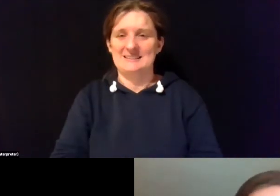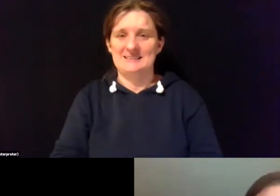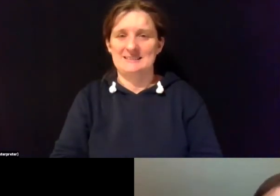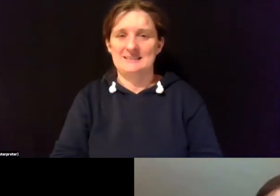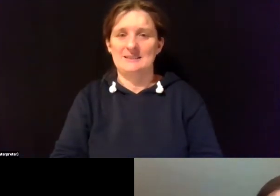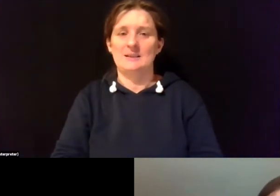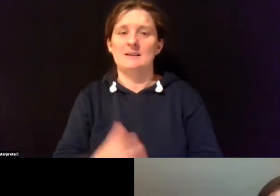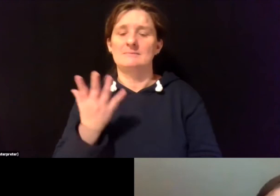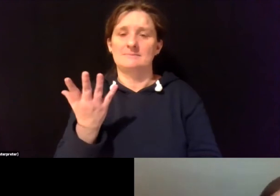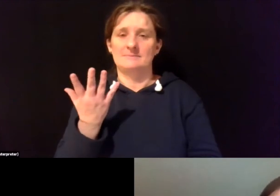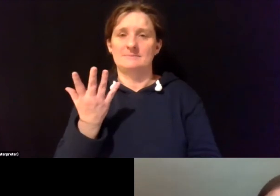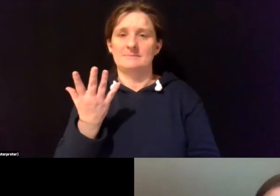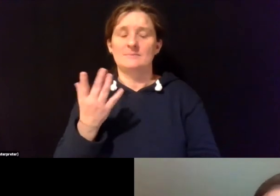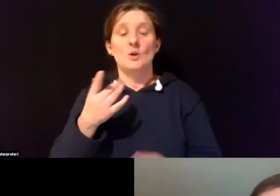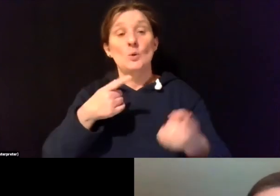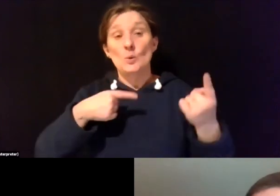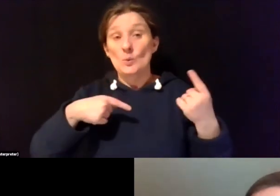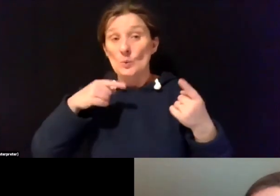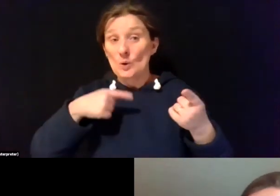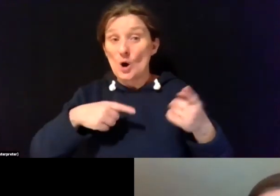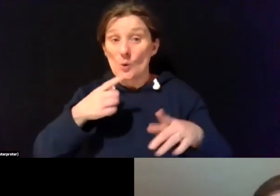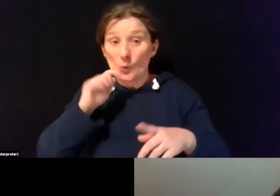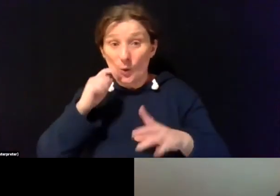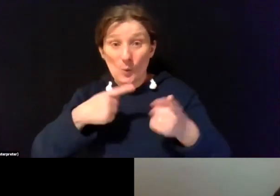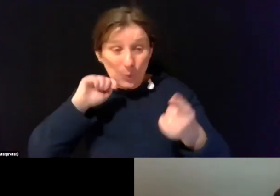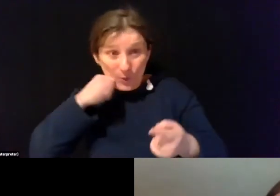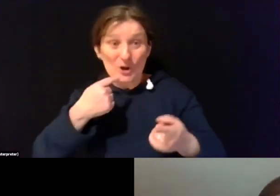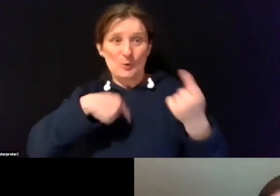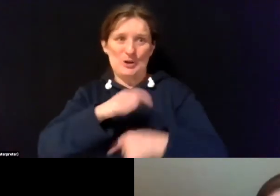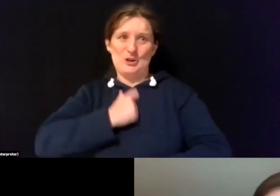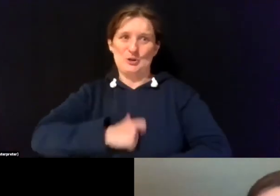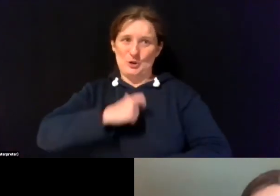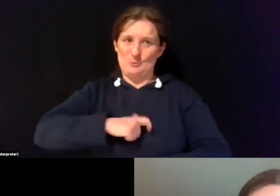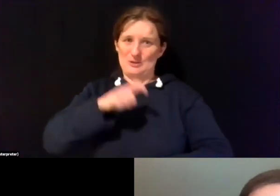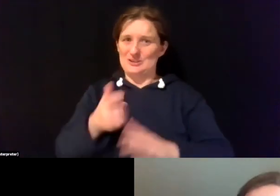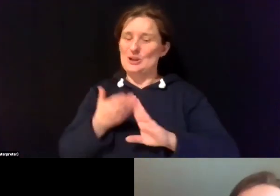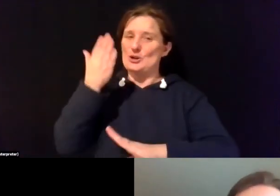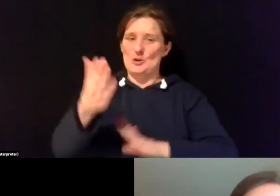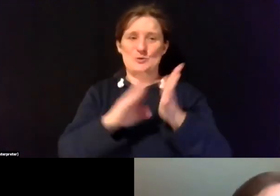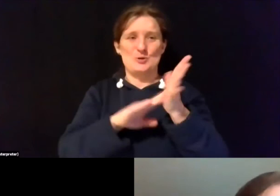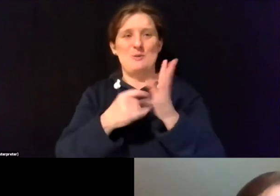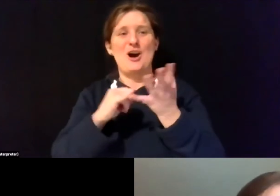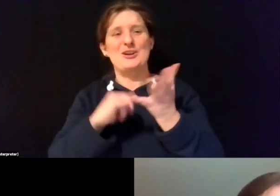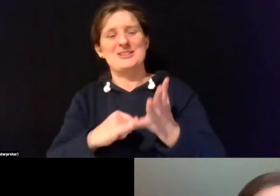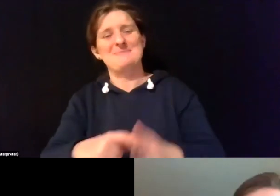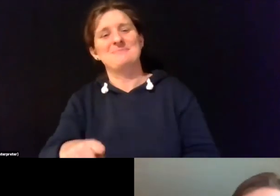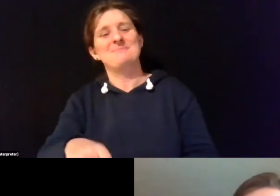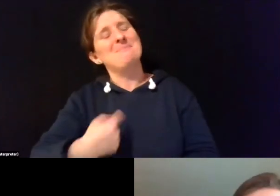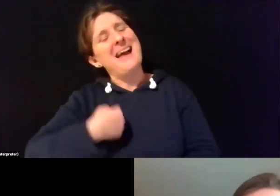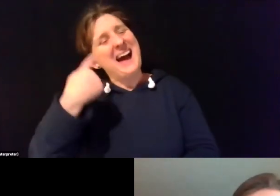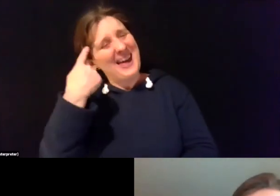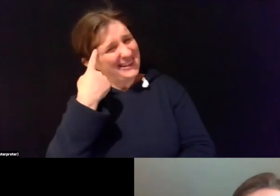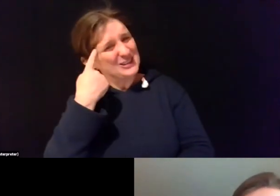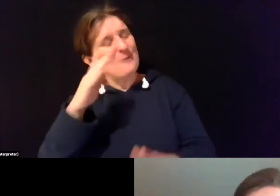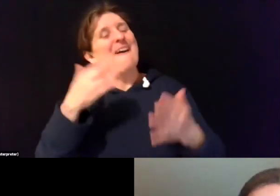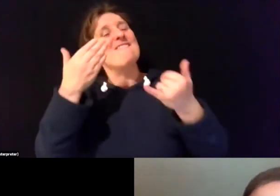events. Are we going to go to Mars? As humans, are we going to go there? I think so eventually, and I